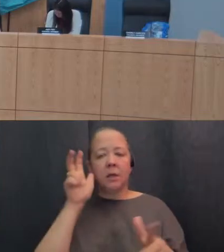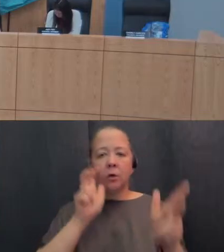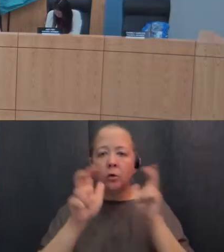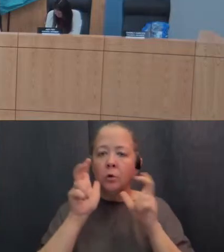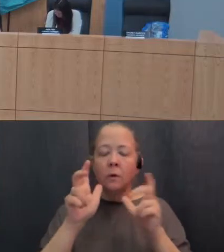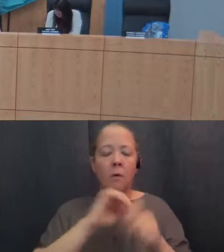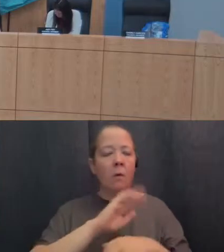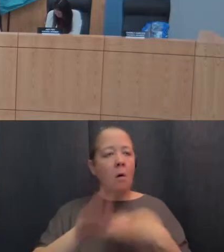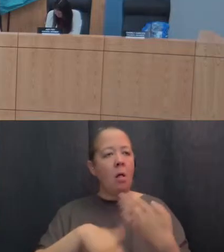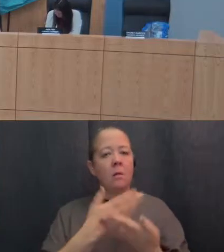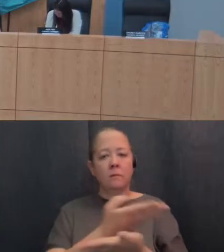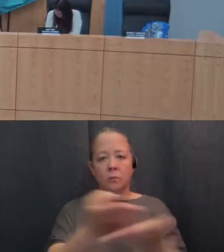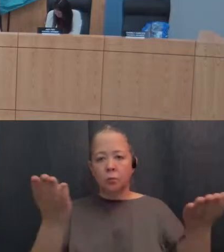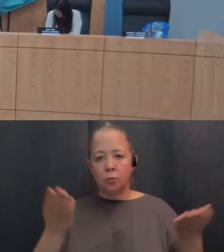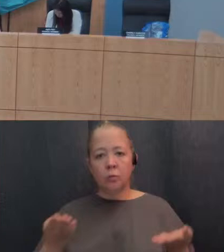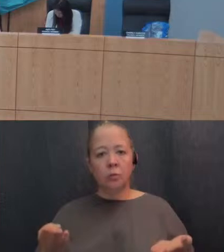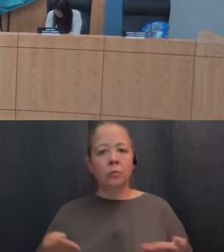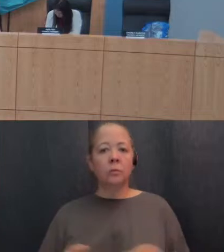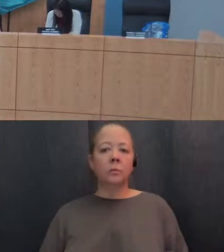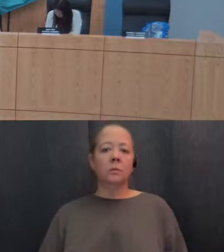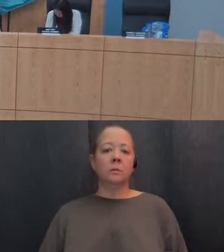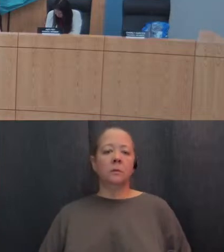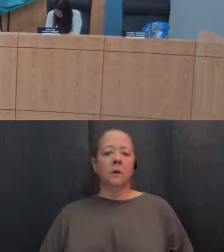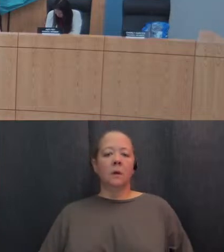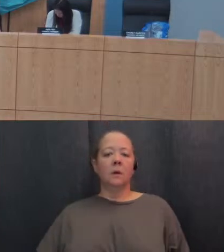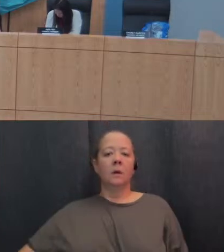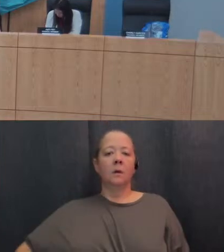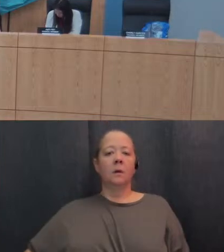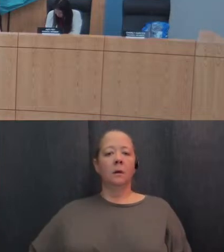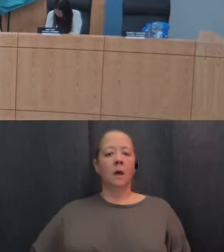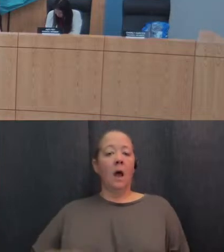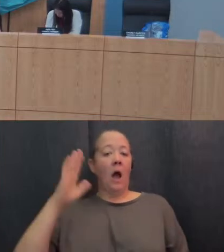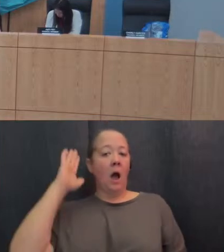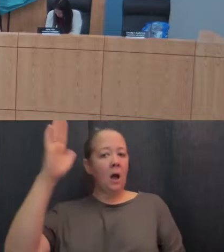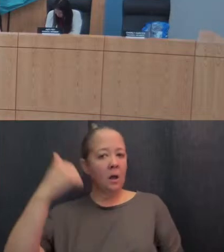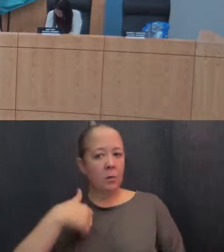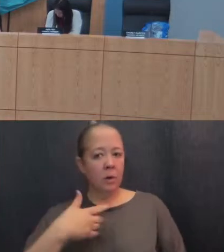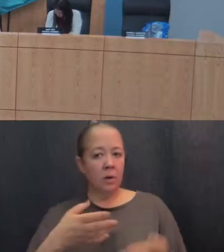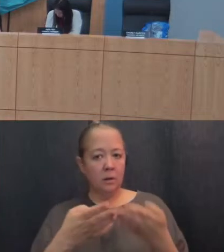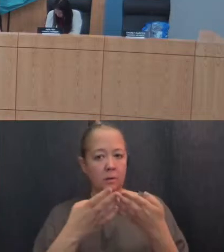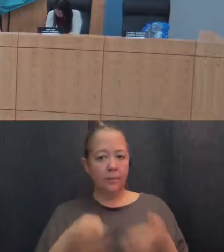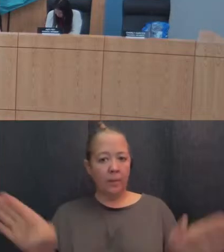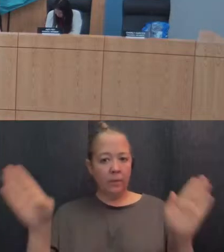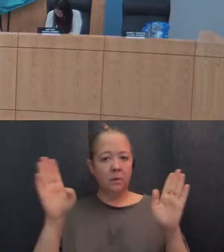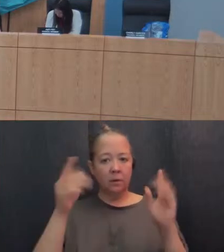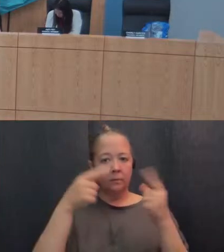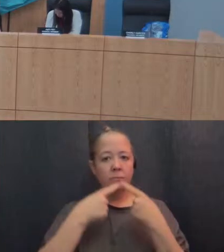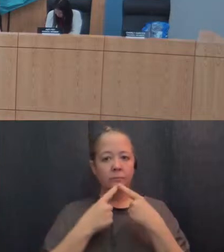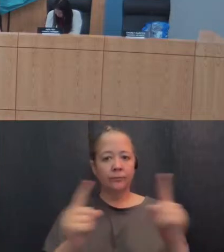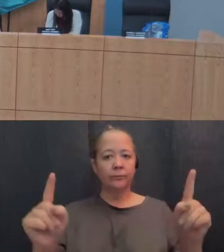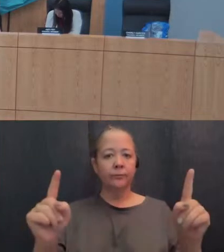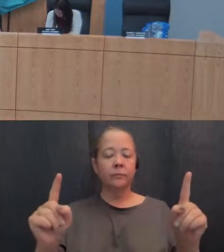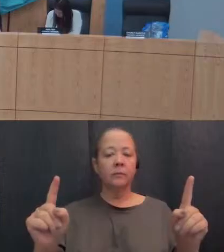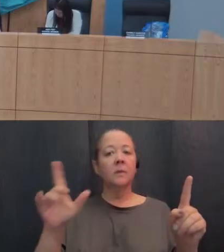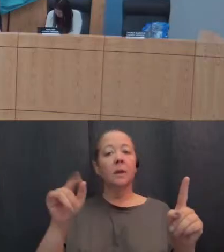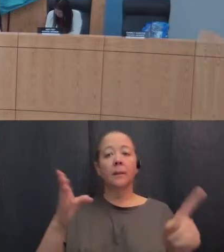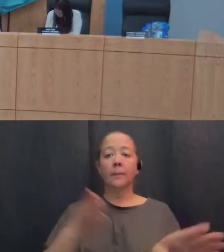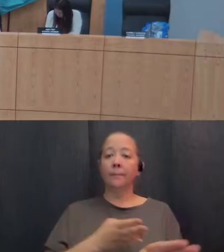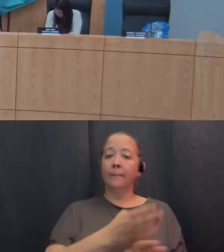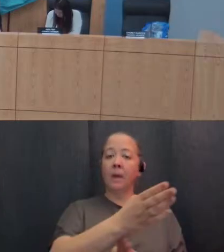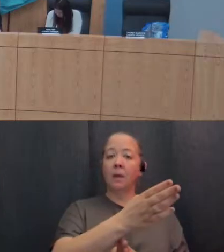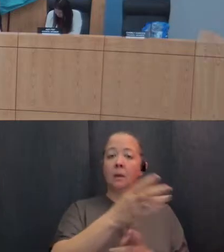all in this. I publicly will come out because I posted it that the main issue